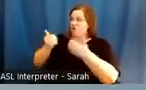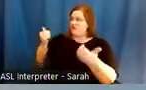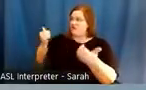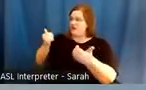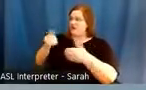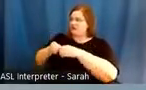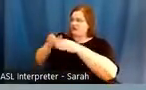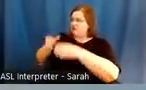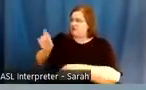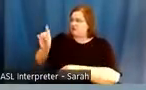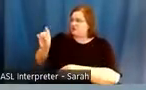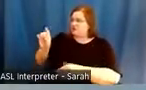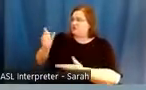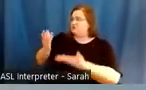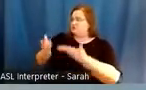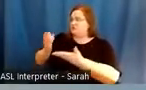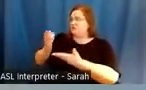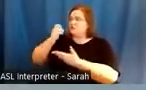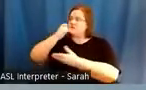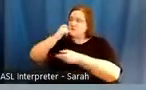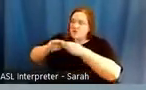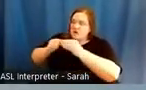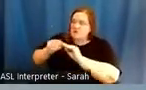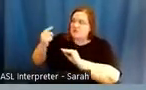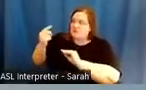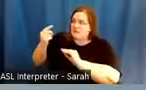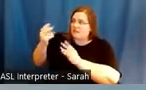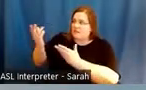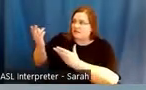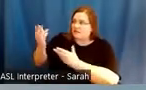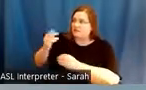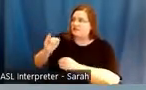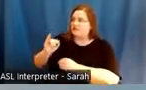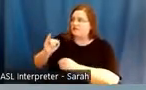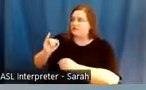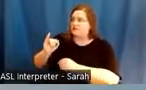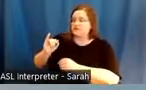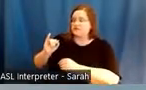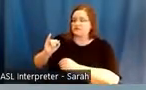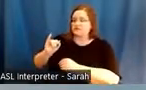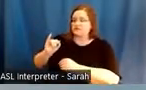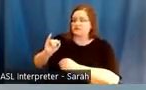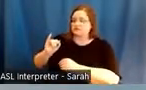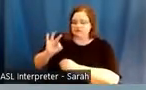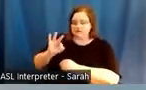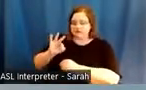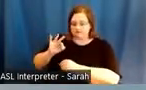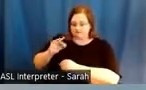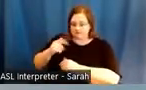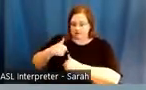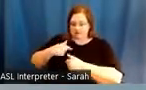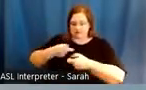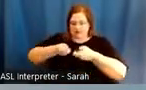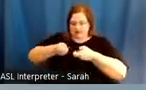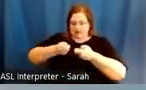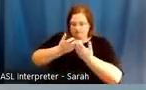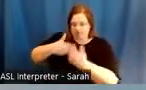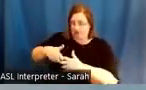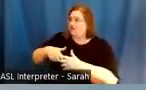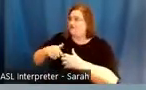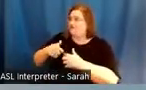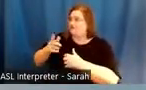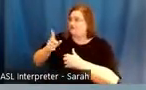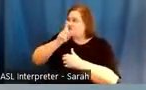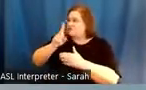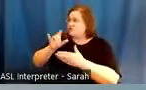person, maybe a phone number or something? If I get my thing in chat, can I can make sure that